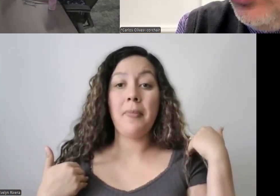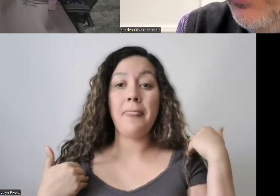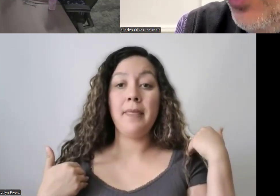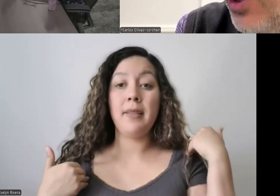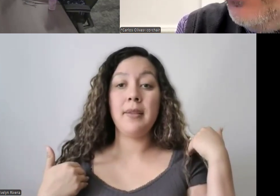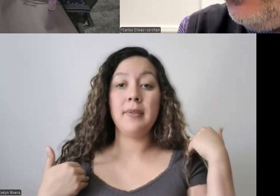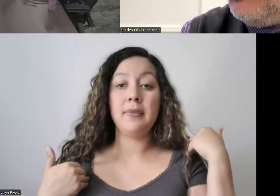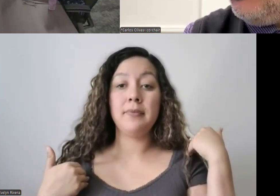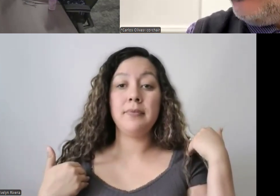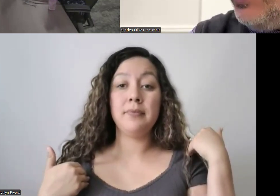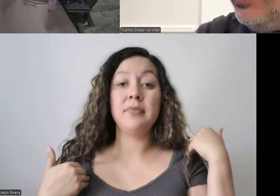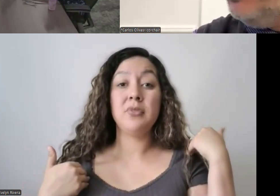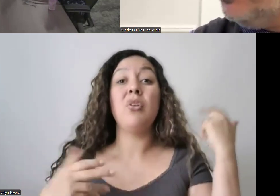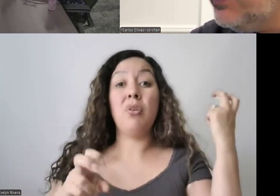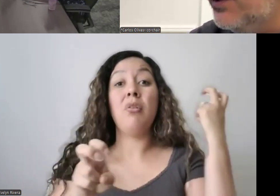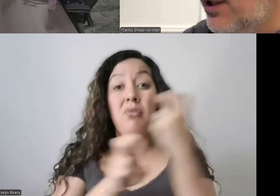It's extremely hard.